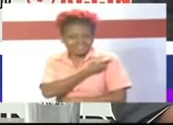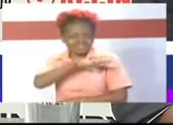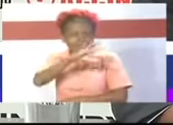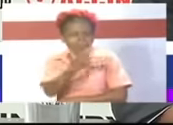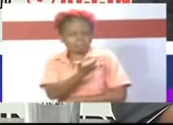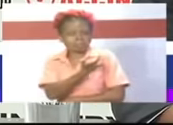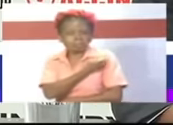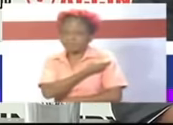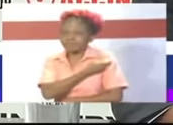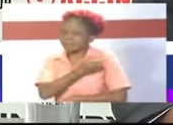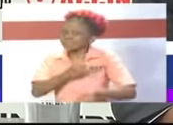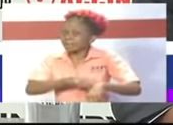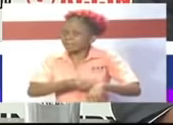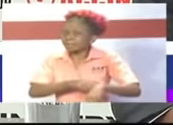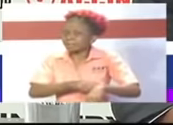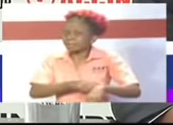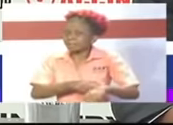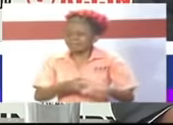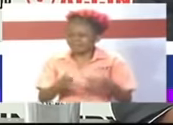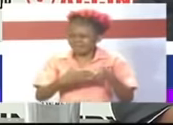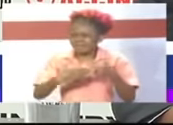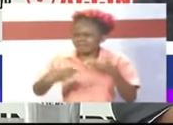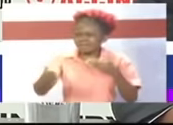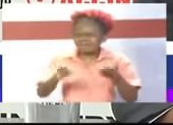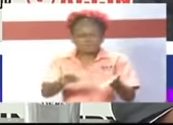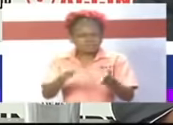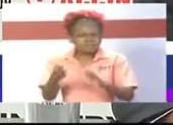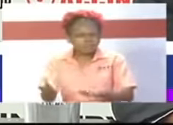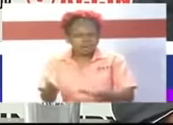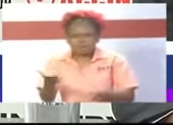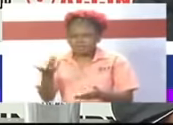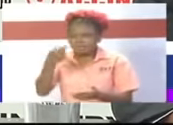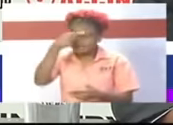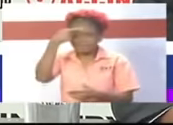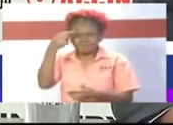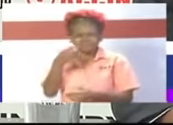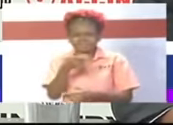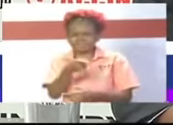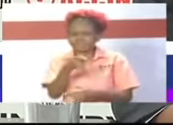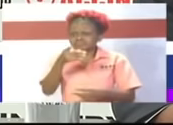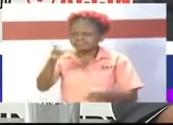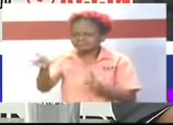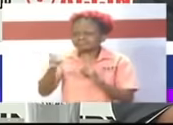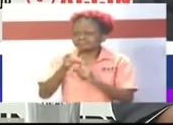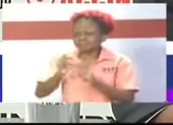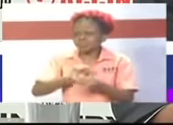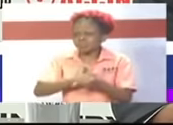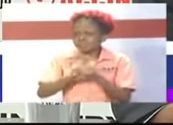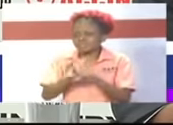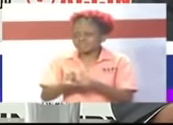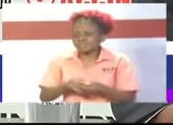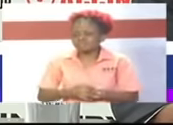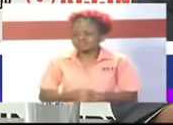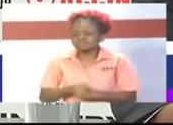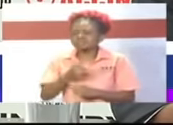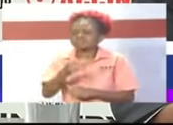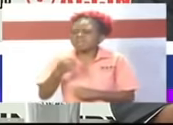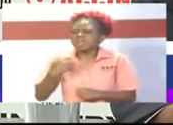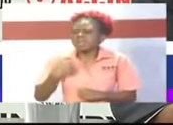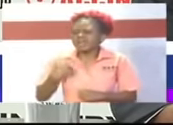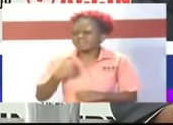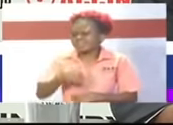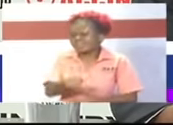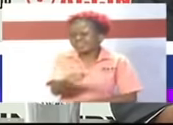that many of these individuals did in fact have what we have just described as the immune compromising conditions that reduce your